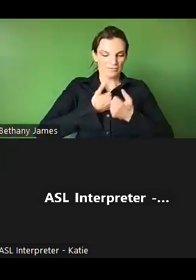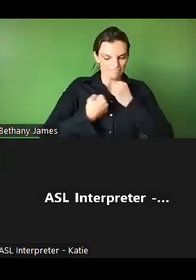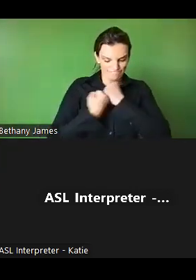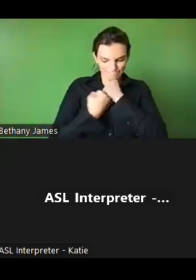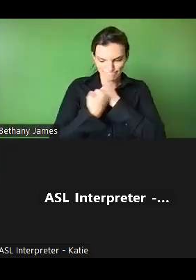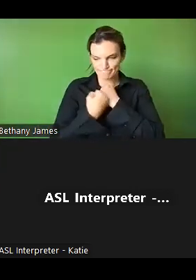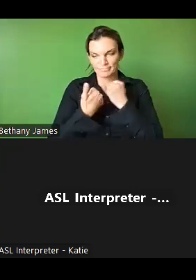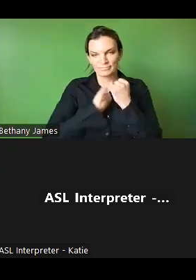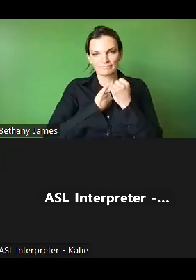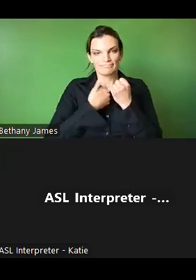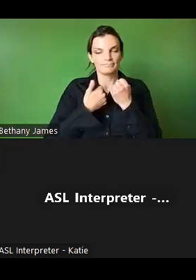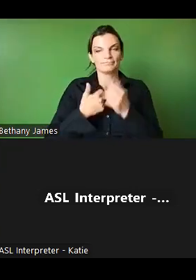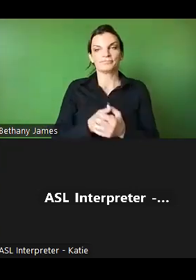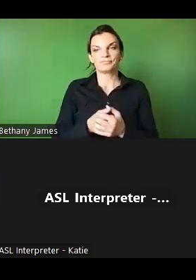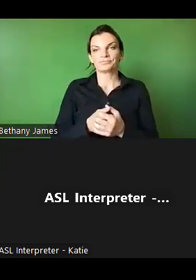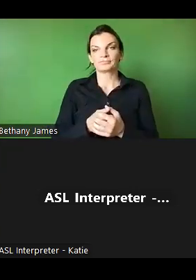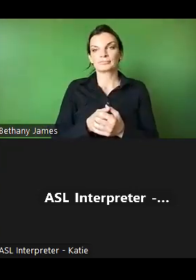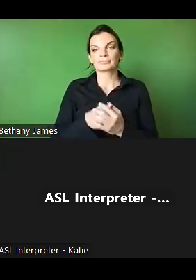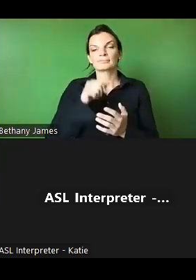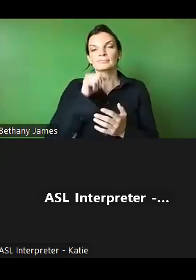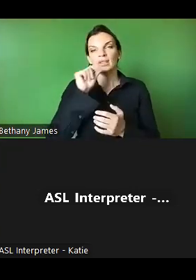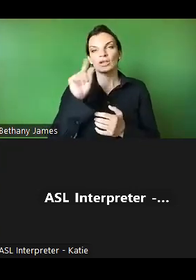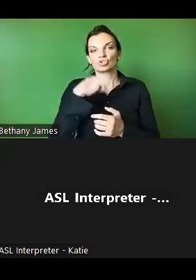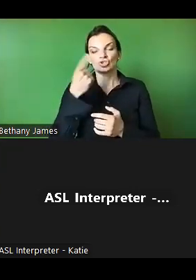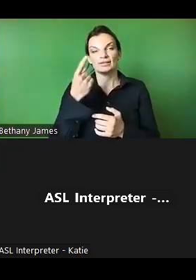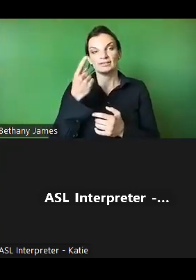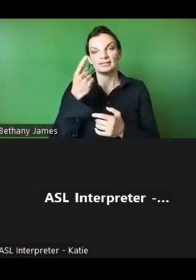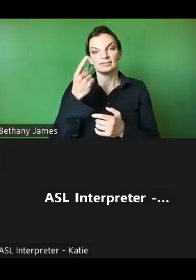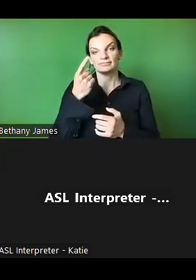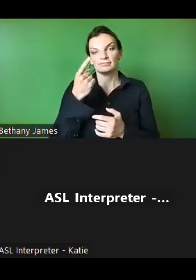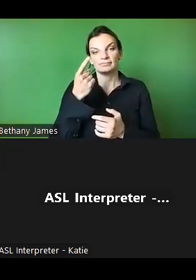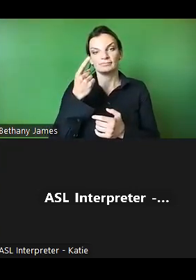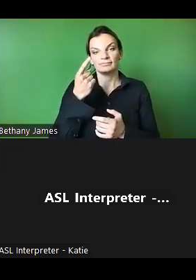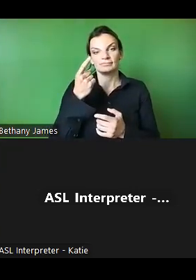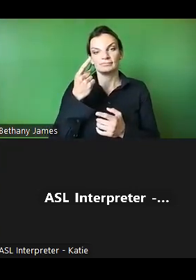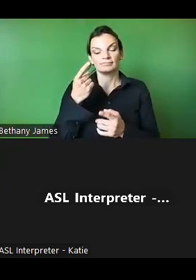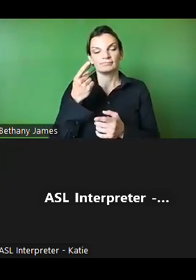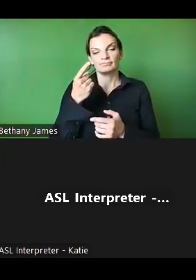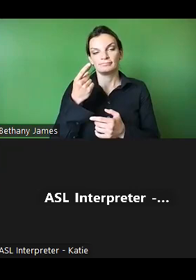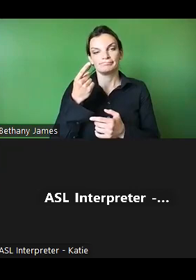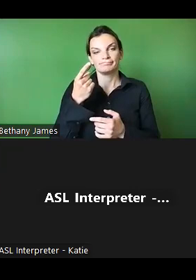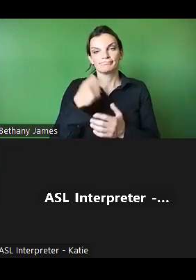actually not just create a belief that they're